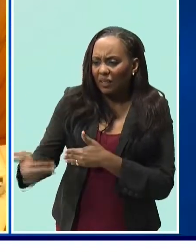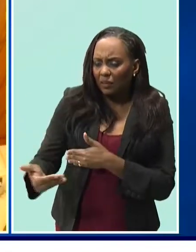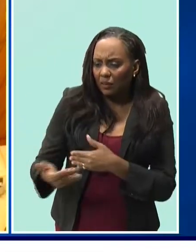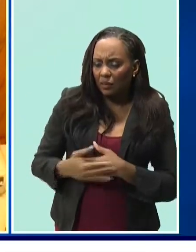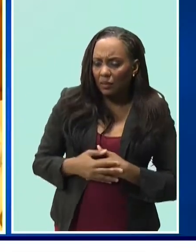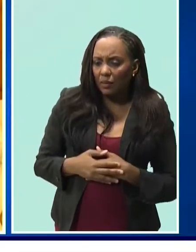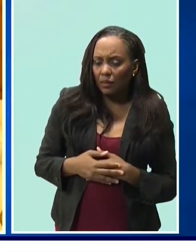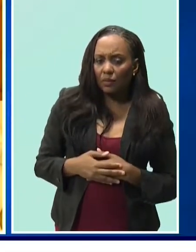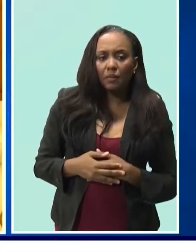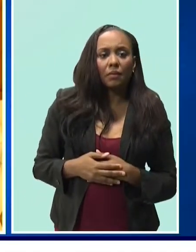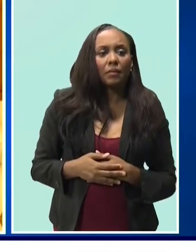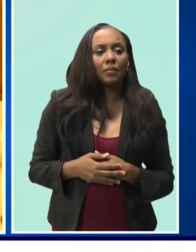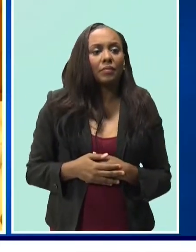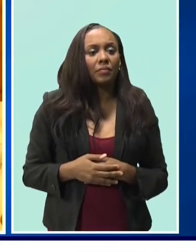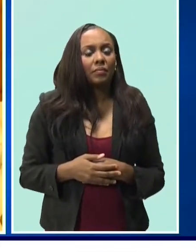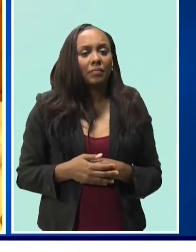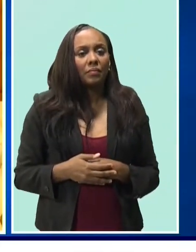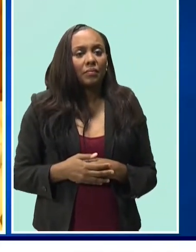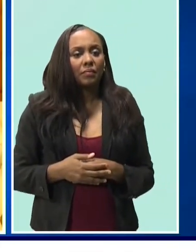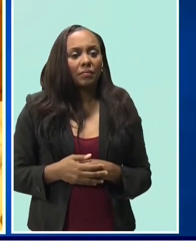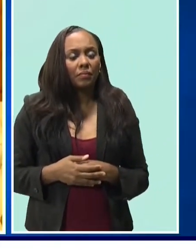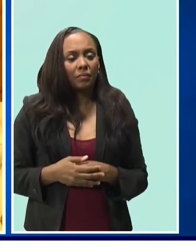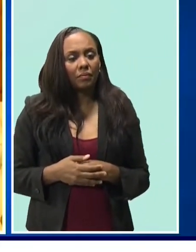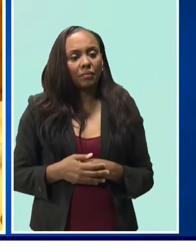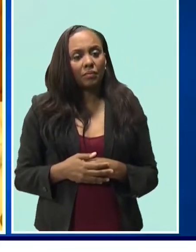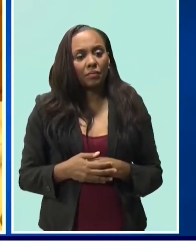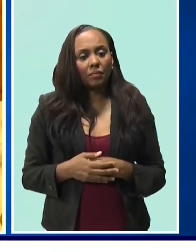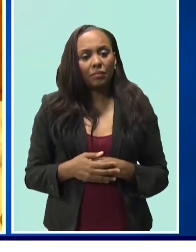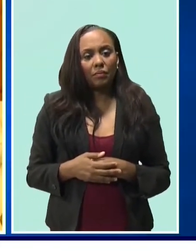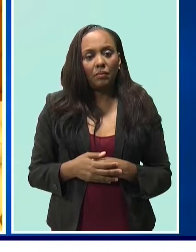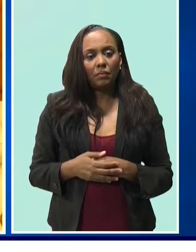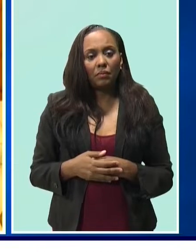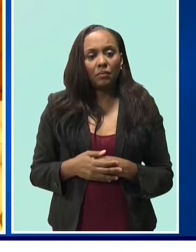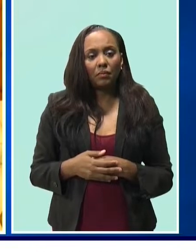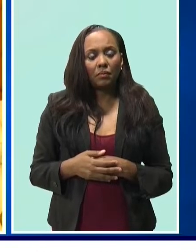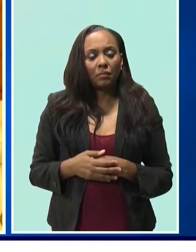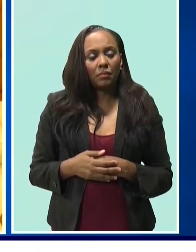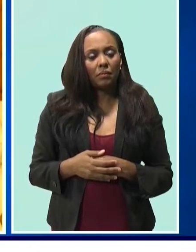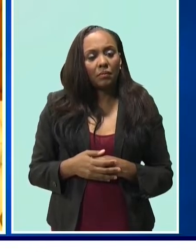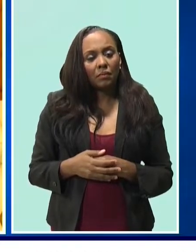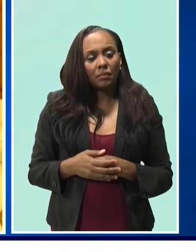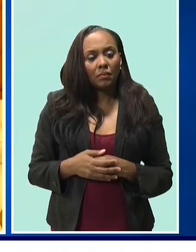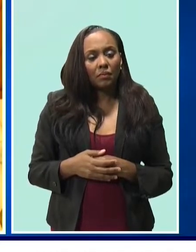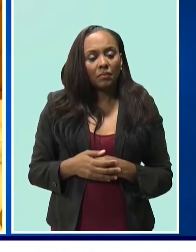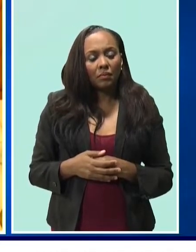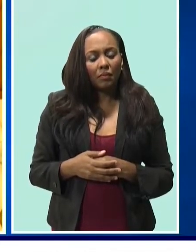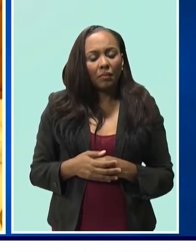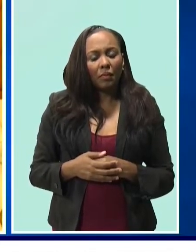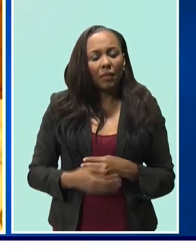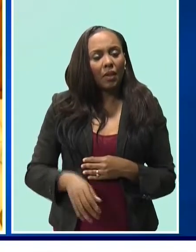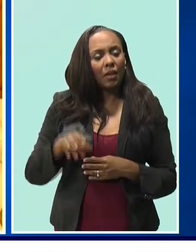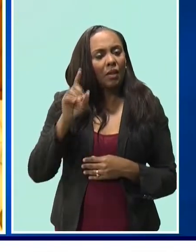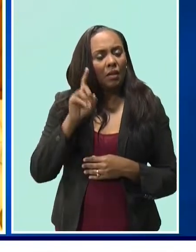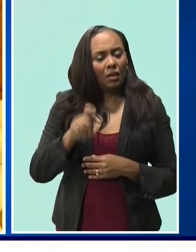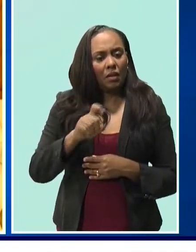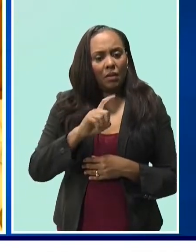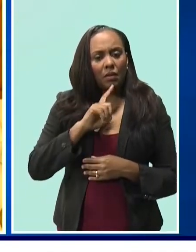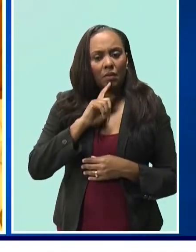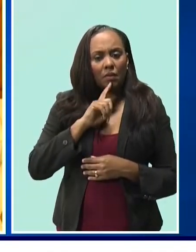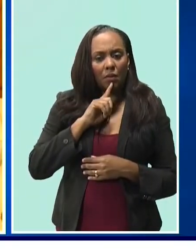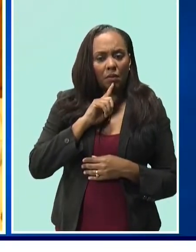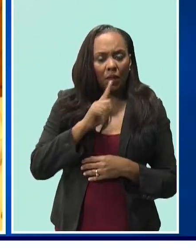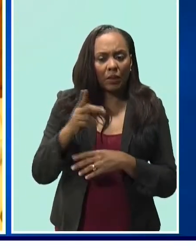Well, I think the take-home message is that we need to be on our guard.